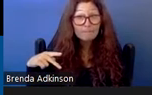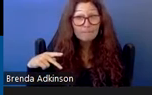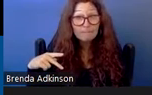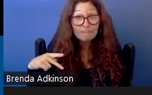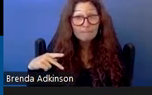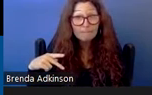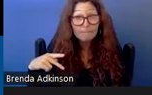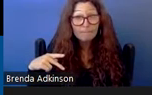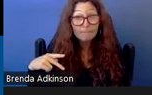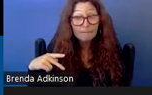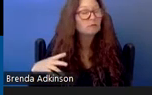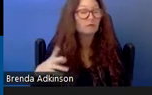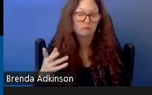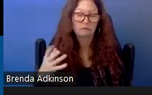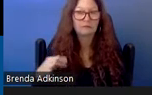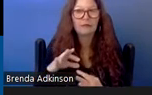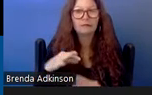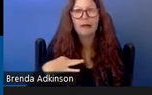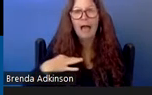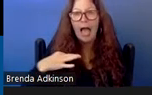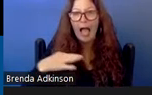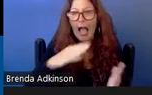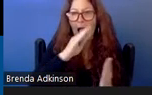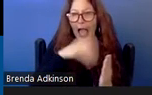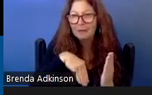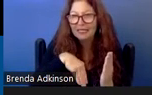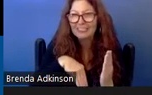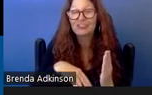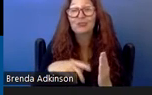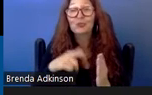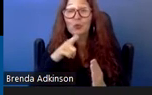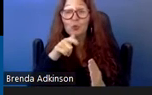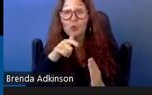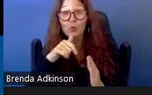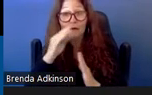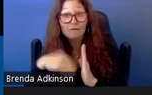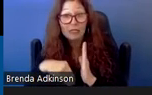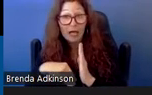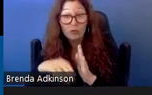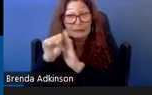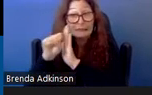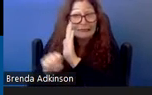to be done by the state and not the municipality?